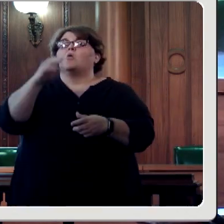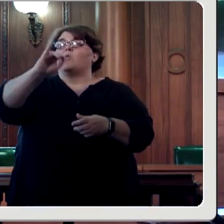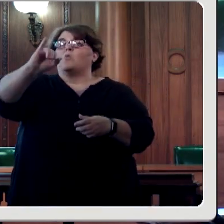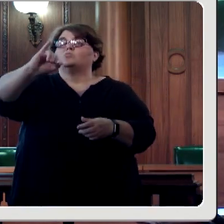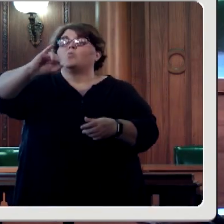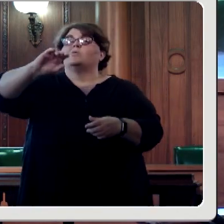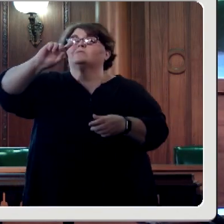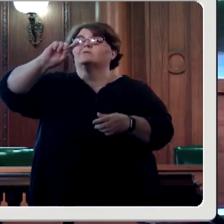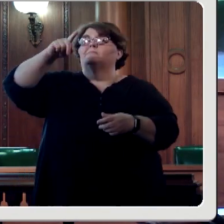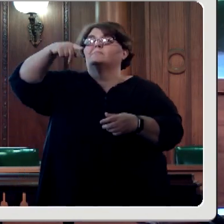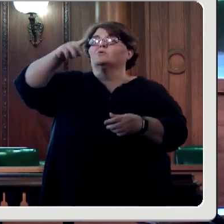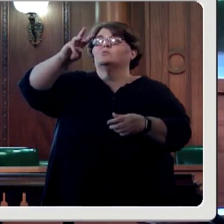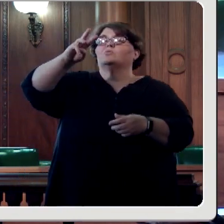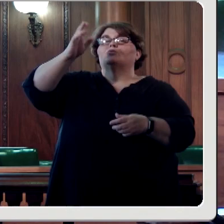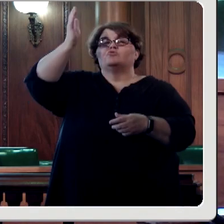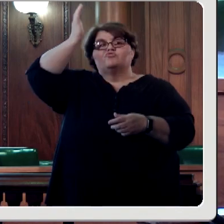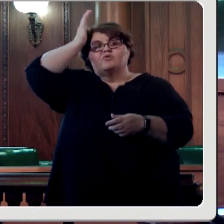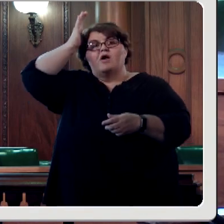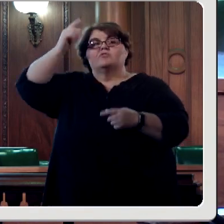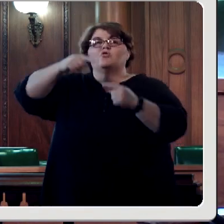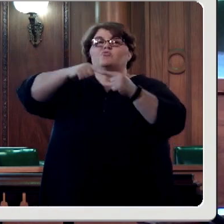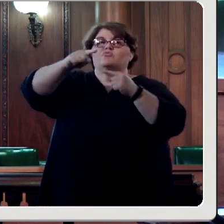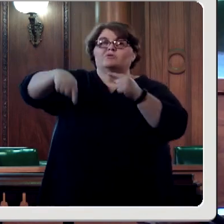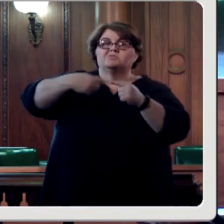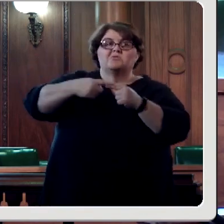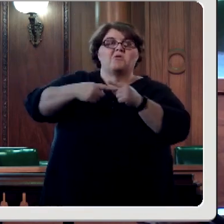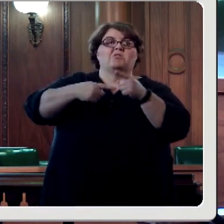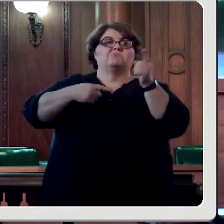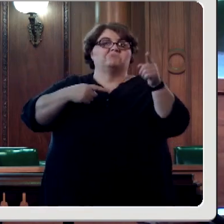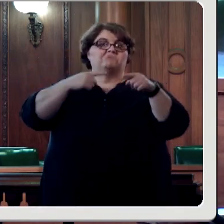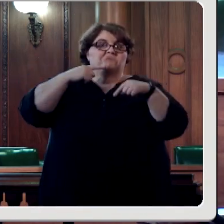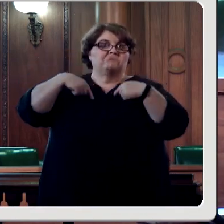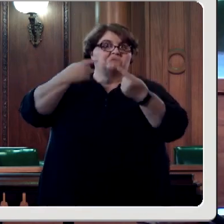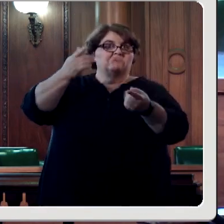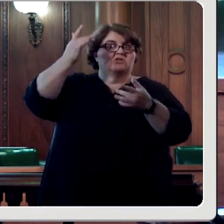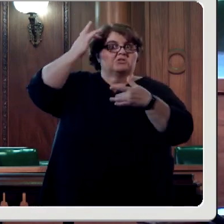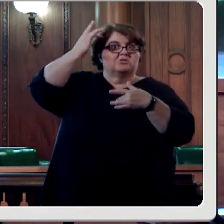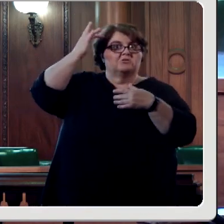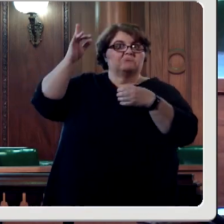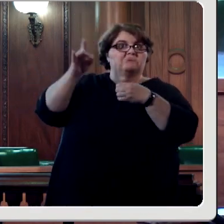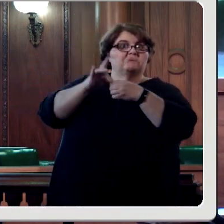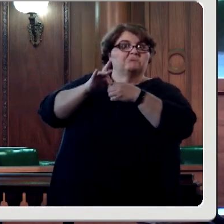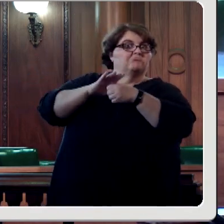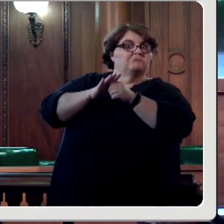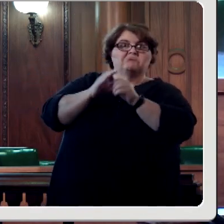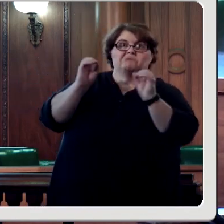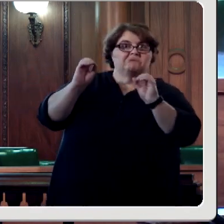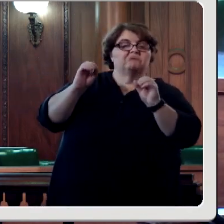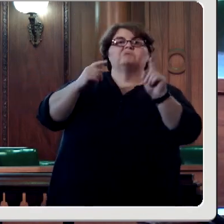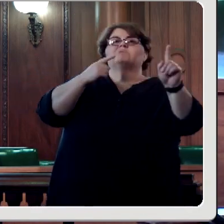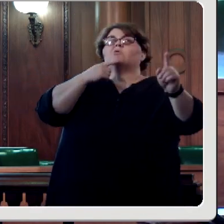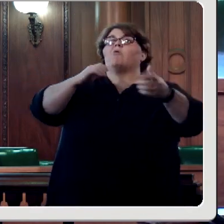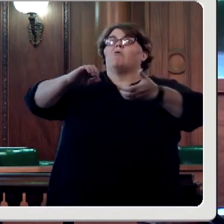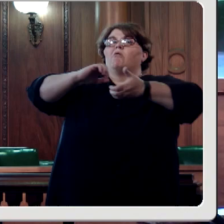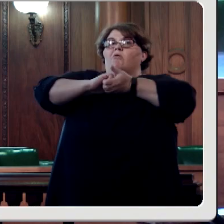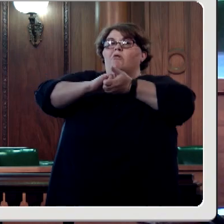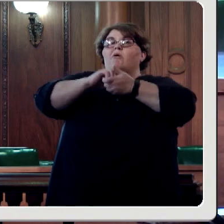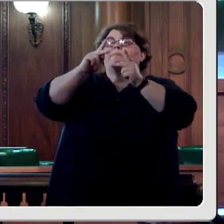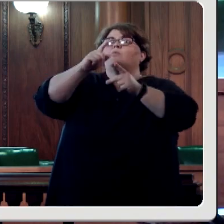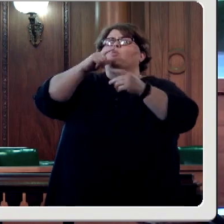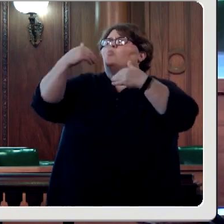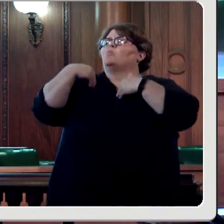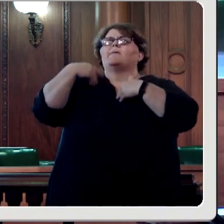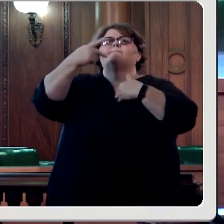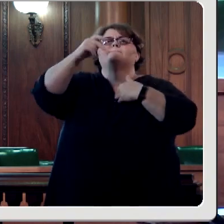they continue on post-review of the storm cleanup activities. Director Pat Sullivan of Parks